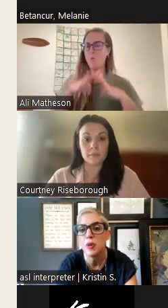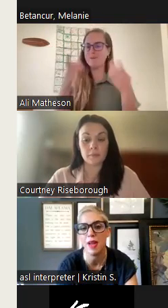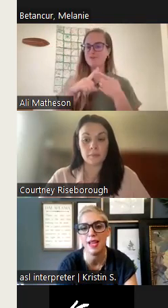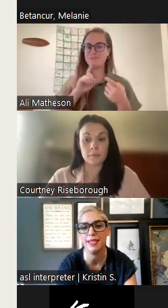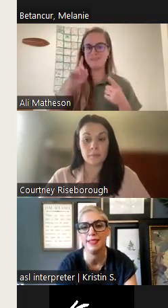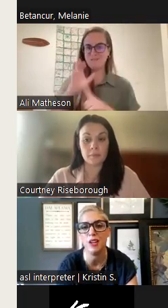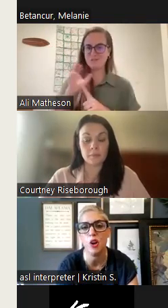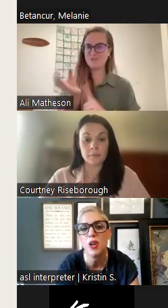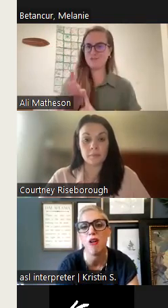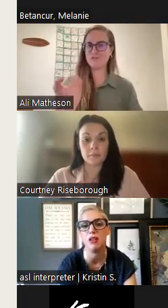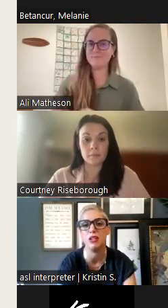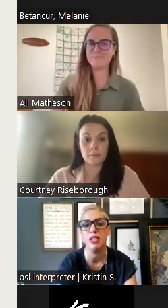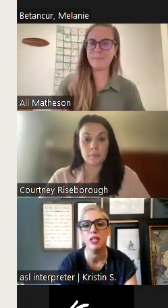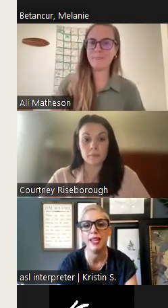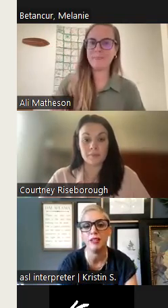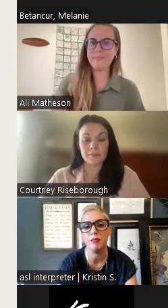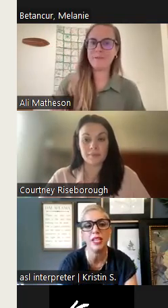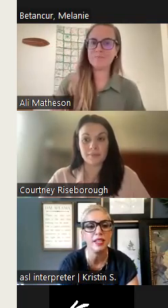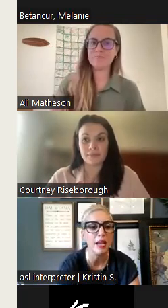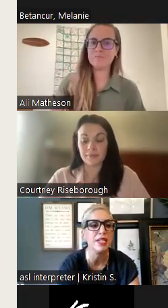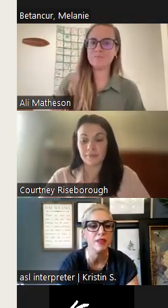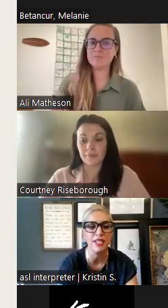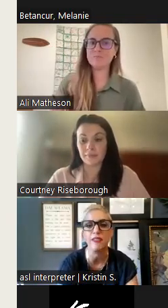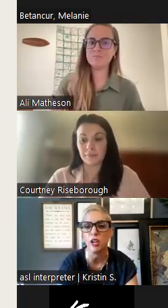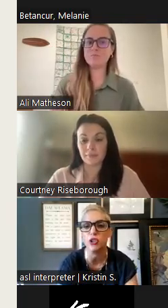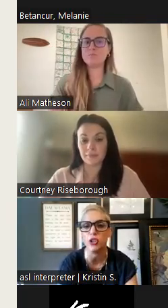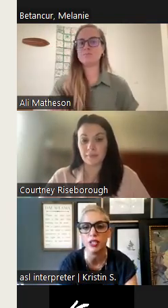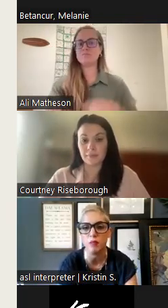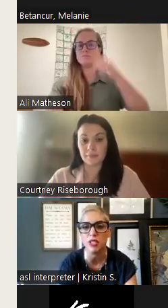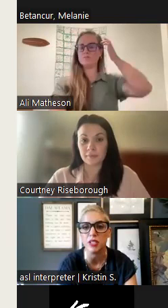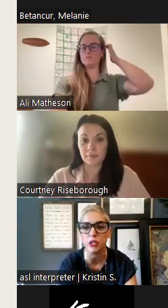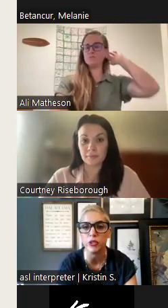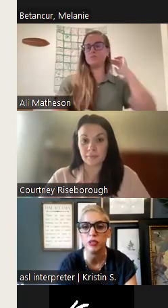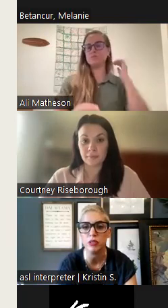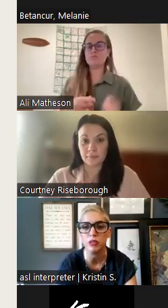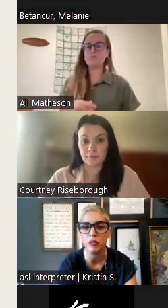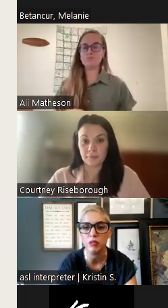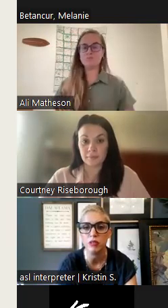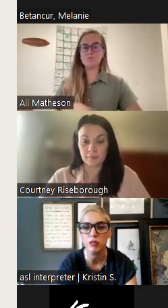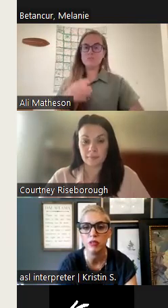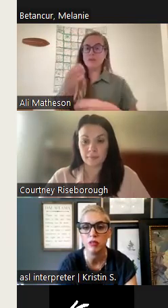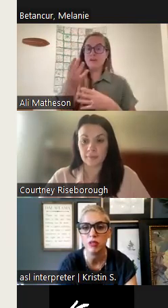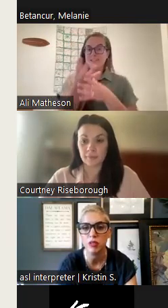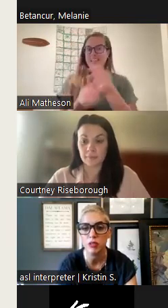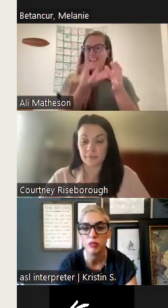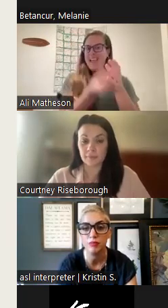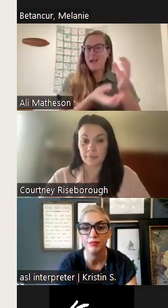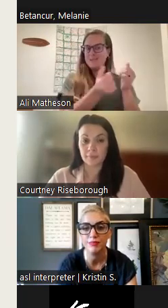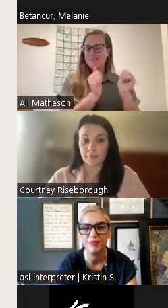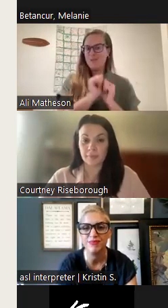Keeping open minds and an open heart and being accepting of the deaf culture is important too.